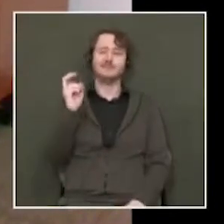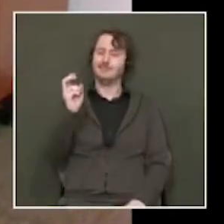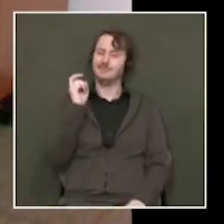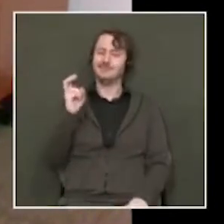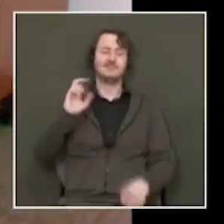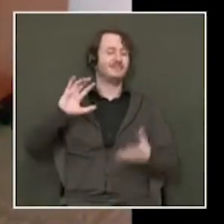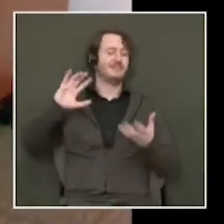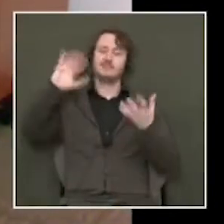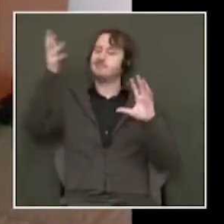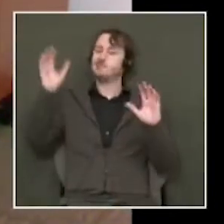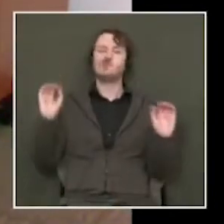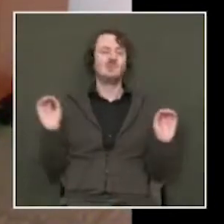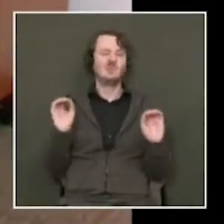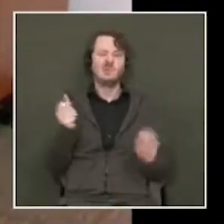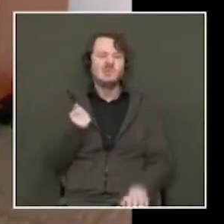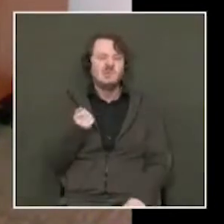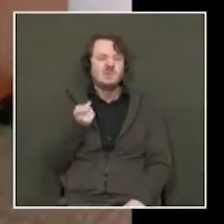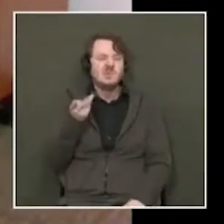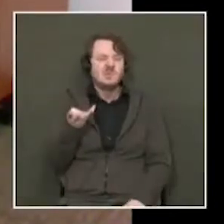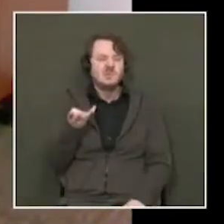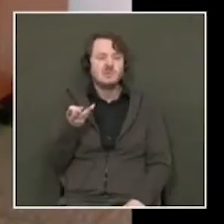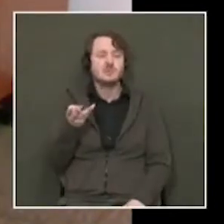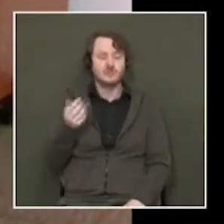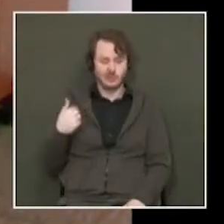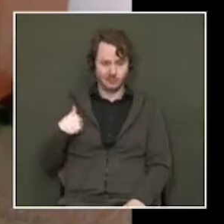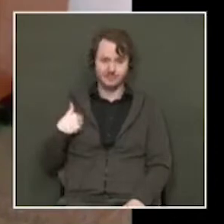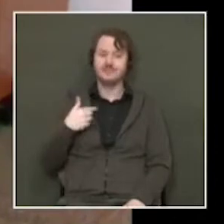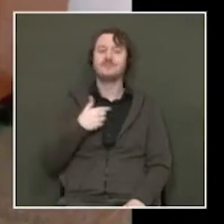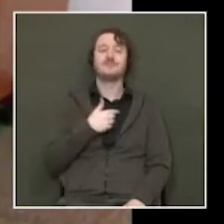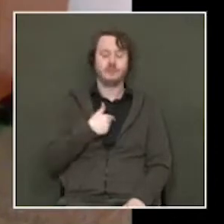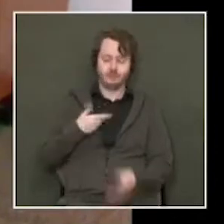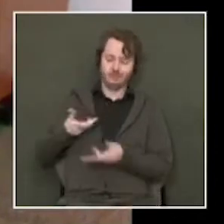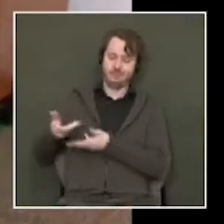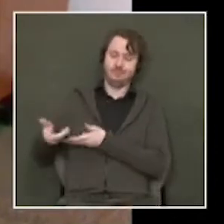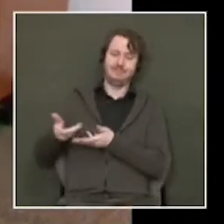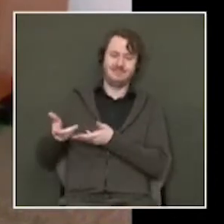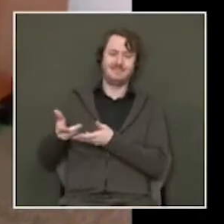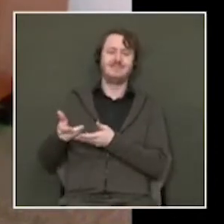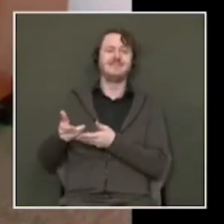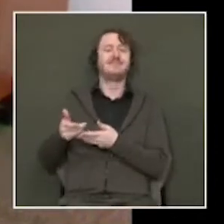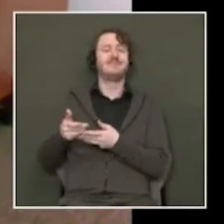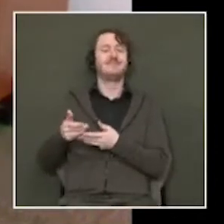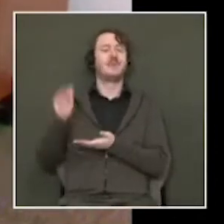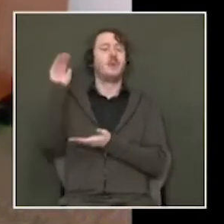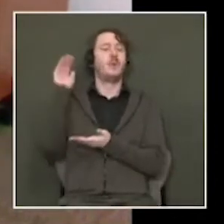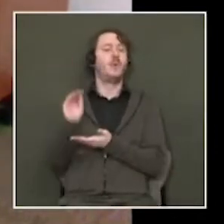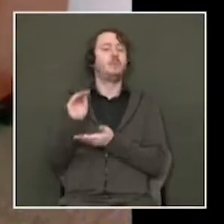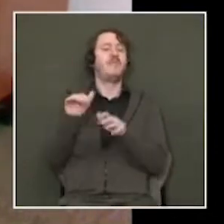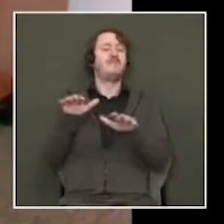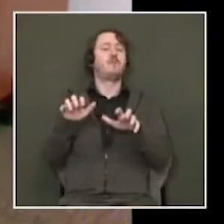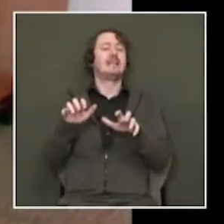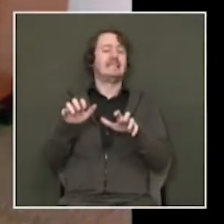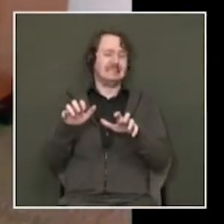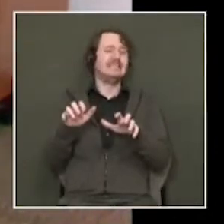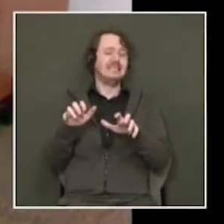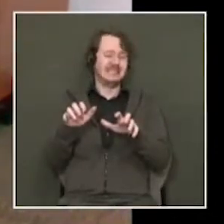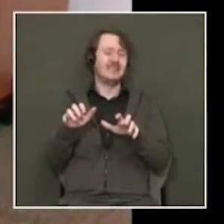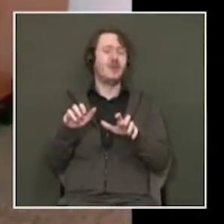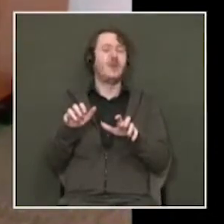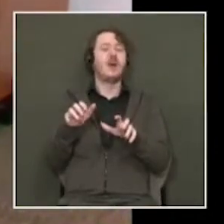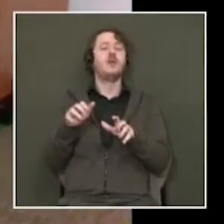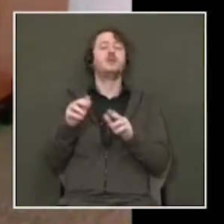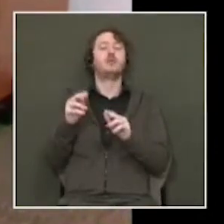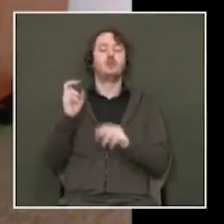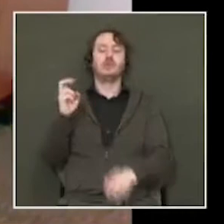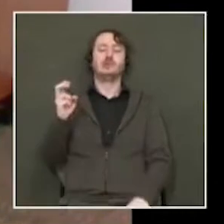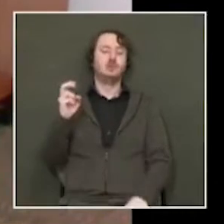few street disruptions. We treated all our facilities with anti-freezing material so that at transit centers and park